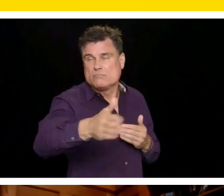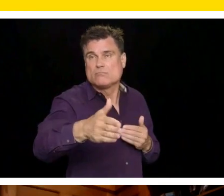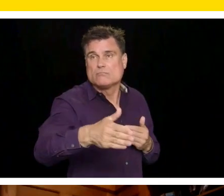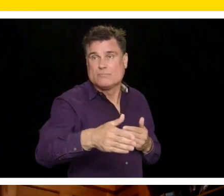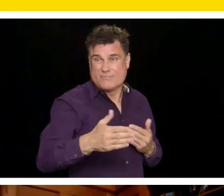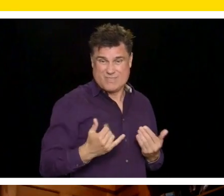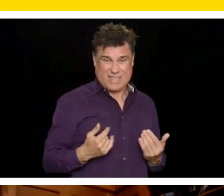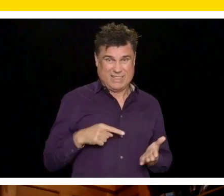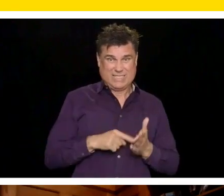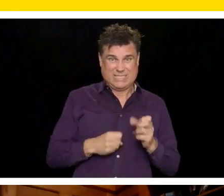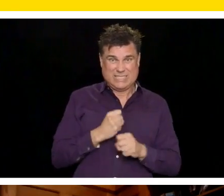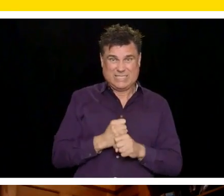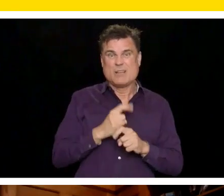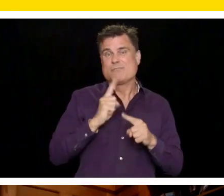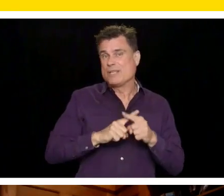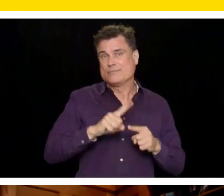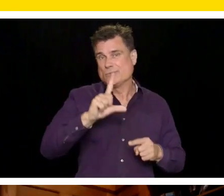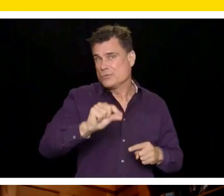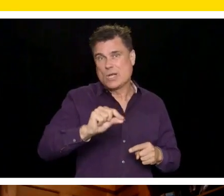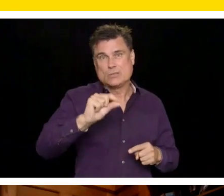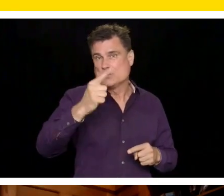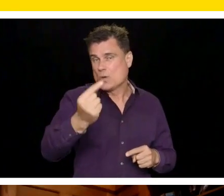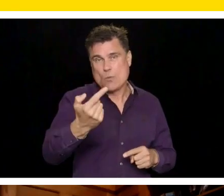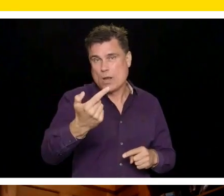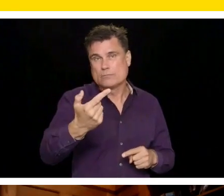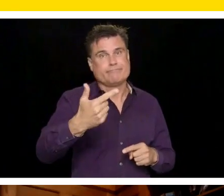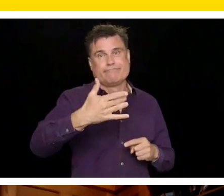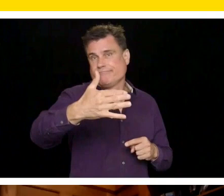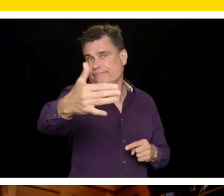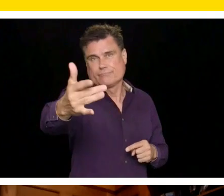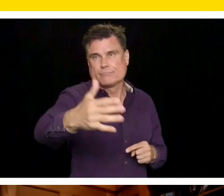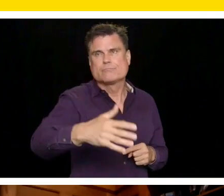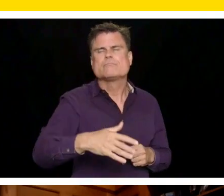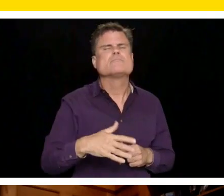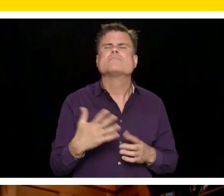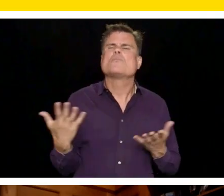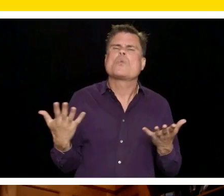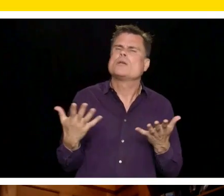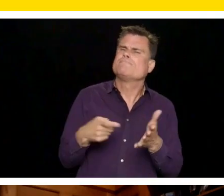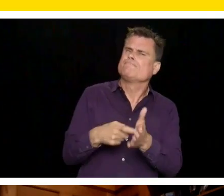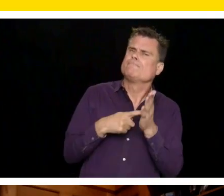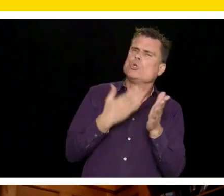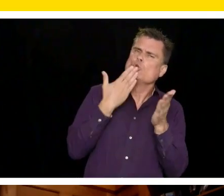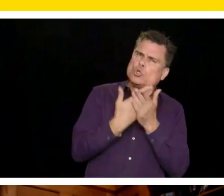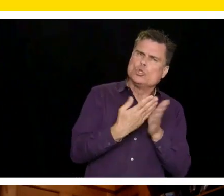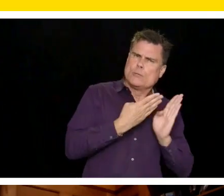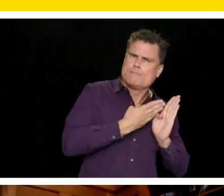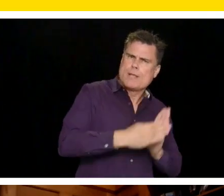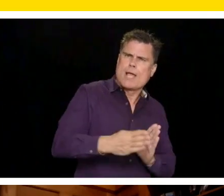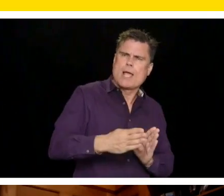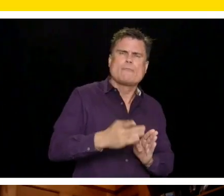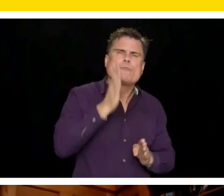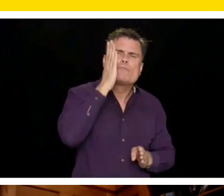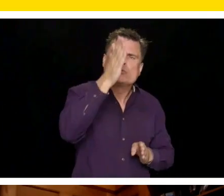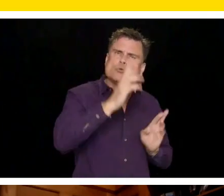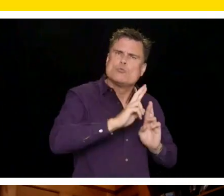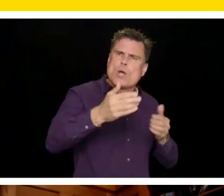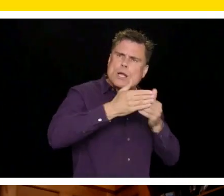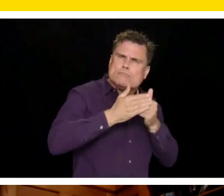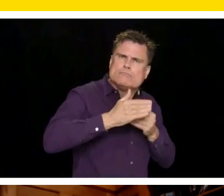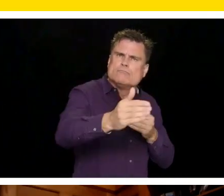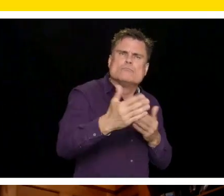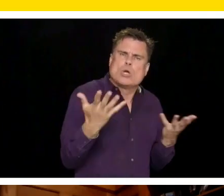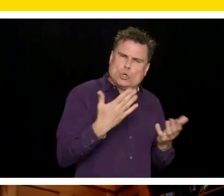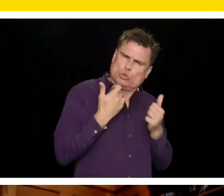Thank you, MLA Sims. Another great question. And it's, you know, it's funny because I don't think anybody can know